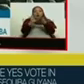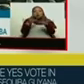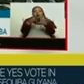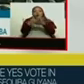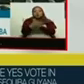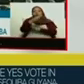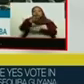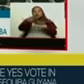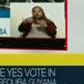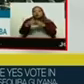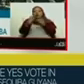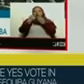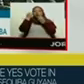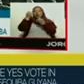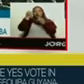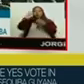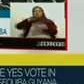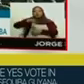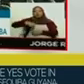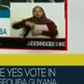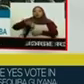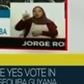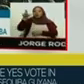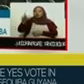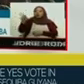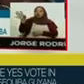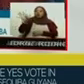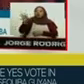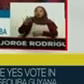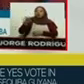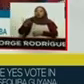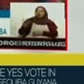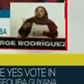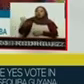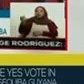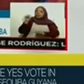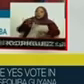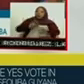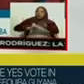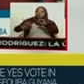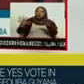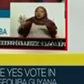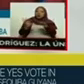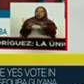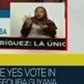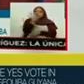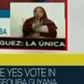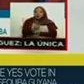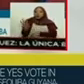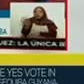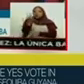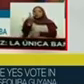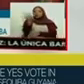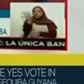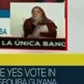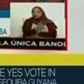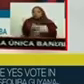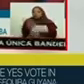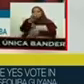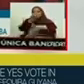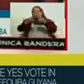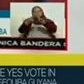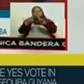Venezuela have received the most hostile treatment. Why? Because they're the spearhead of South American